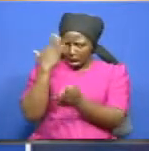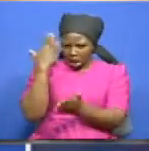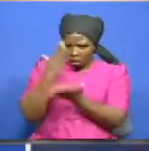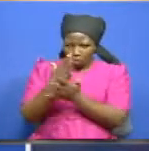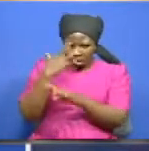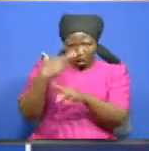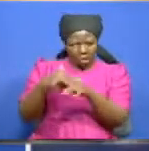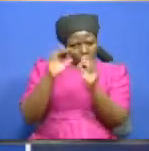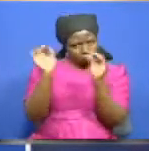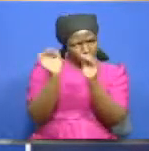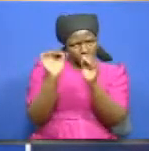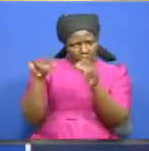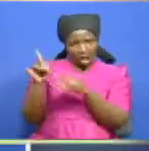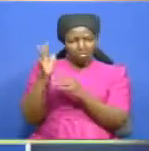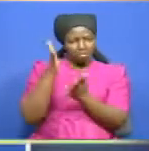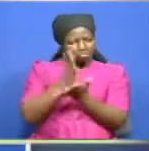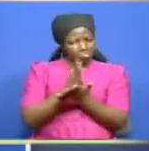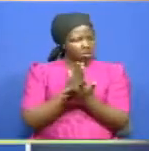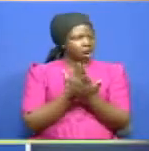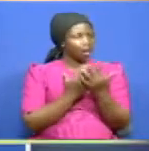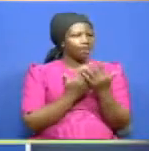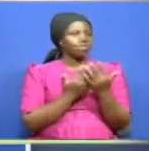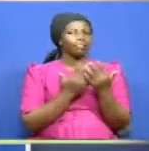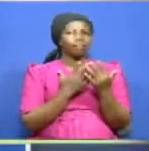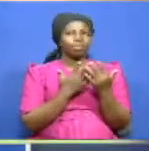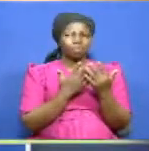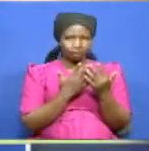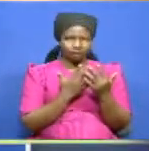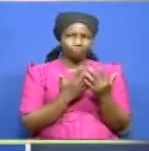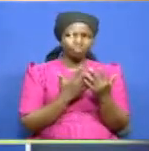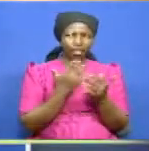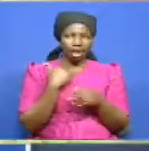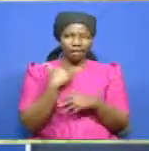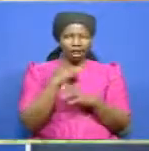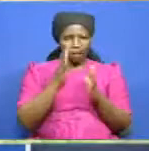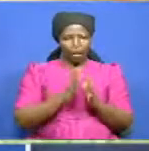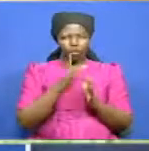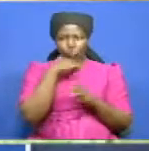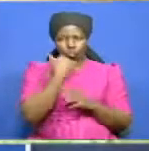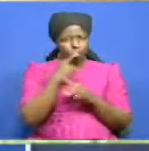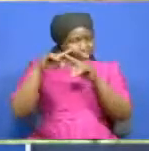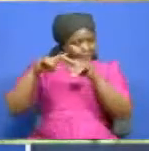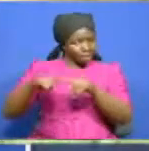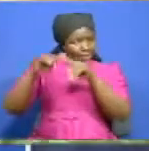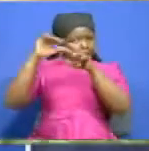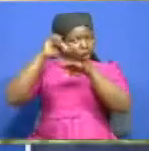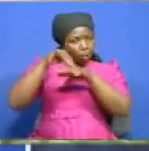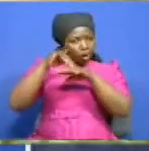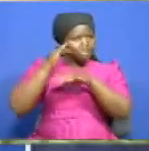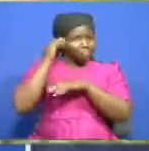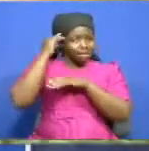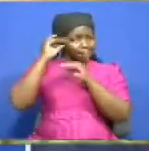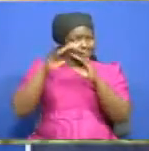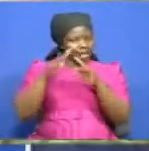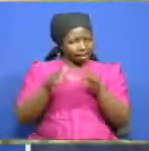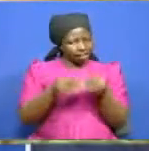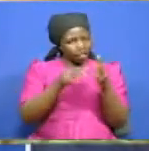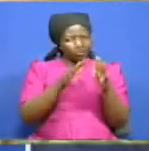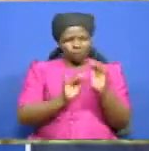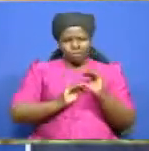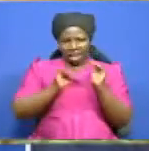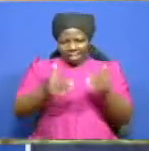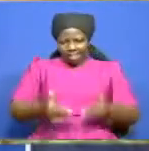Tessie was robbed of her childhood by a person a child would ideally look up to, her head teacher. Mwalimu